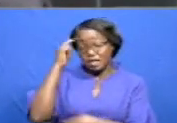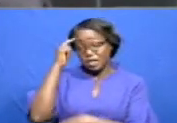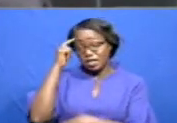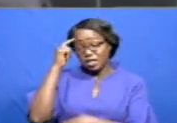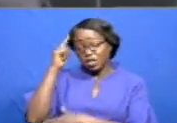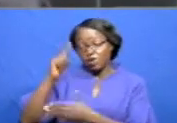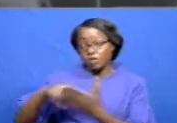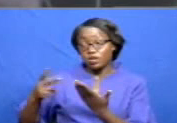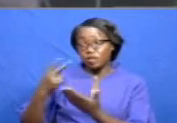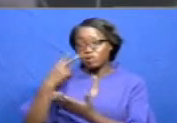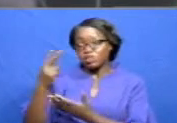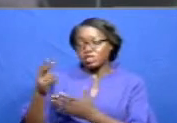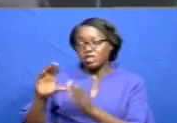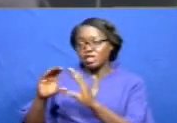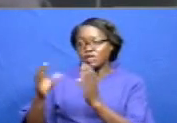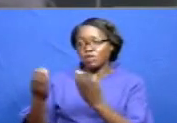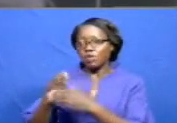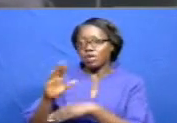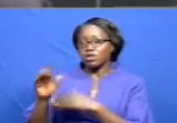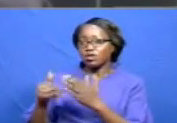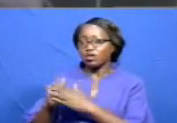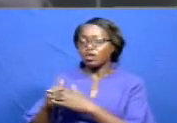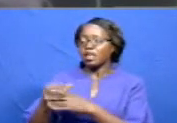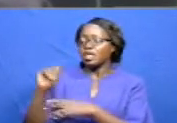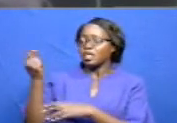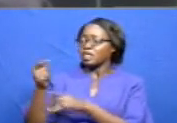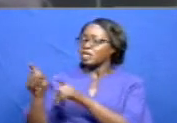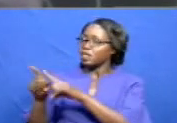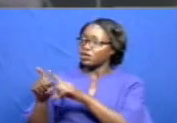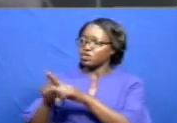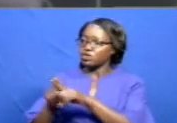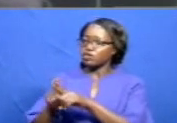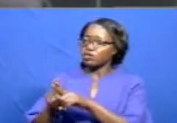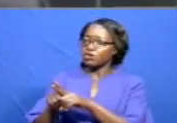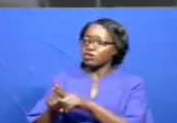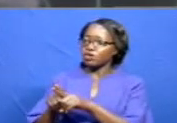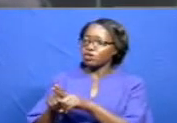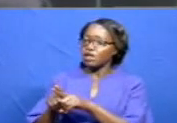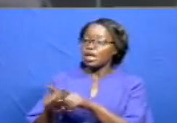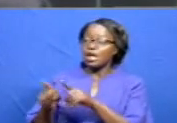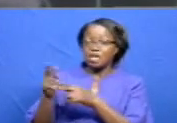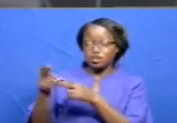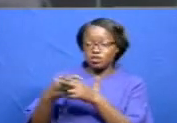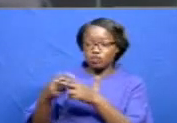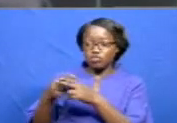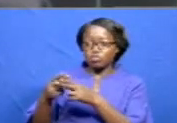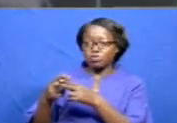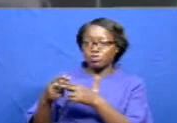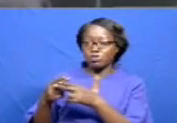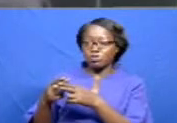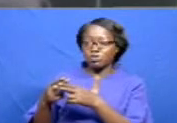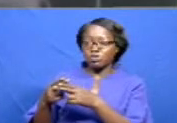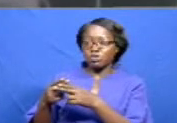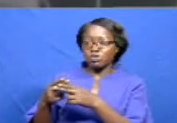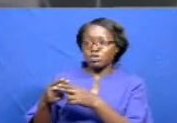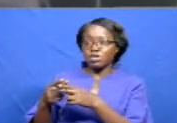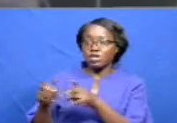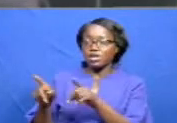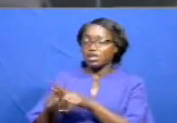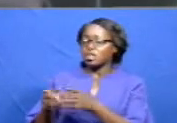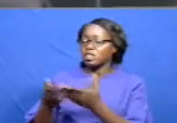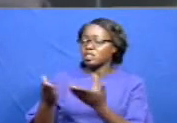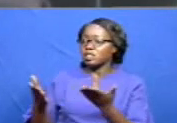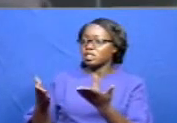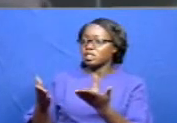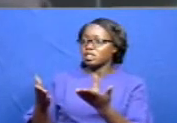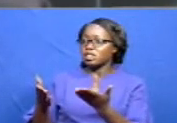seeing across the world pertains to Kenya as well. So as Telkom Kenya, as soon as this pandemic hit